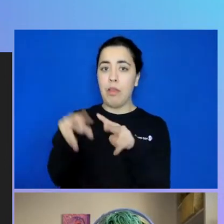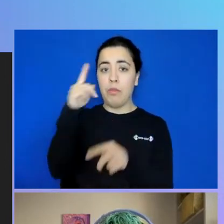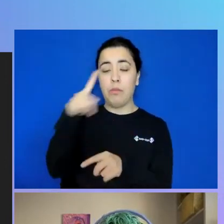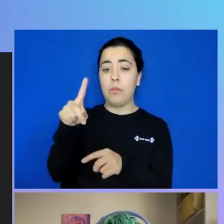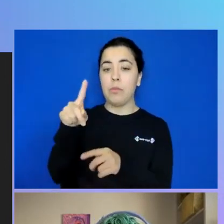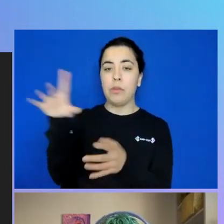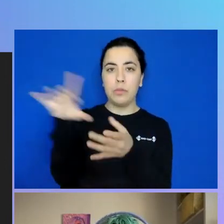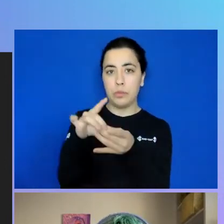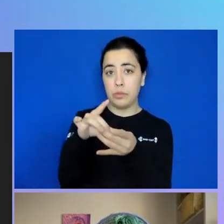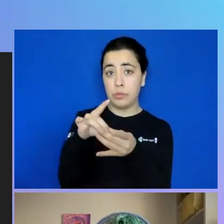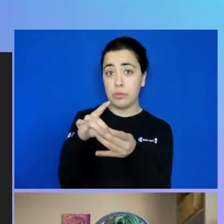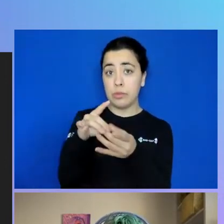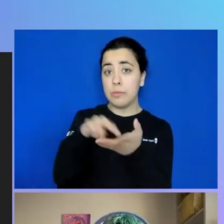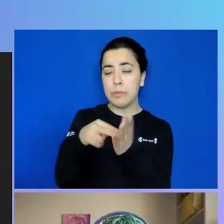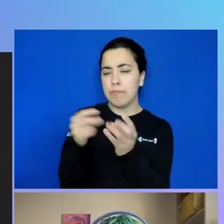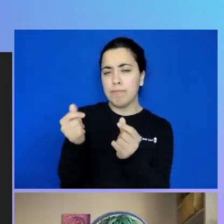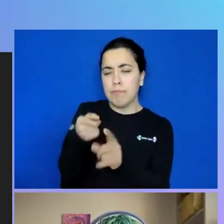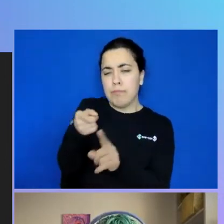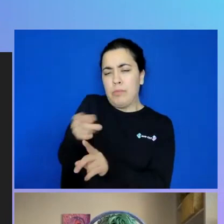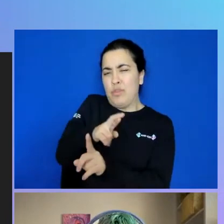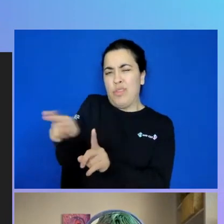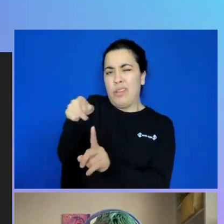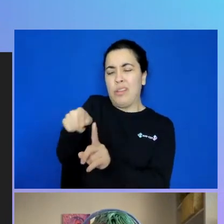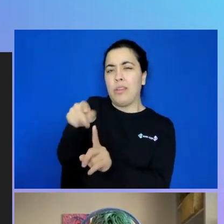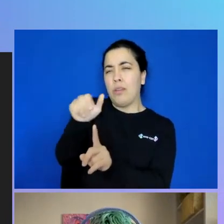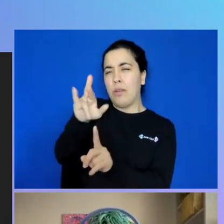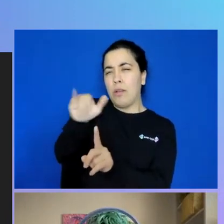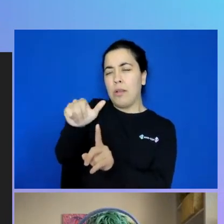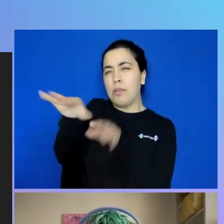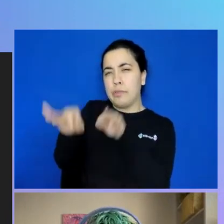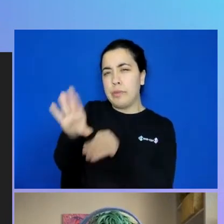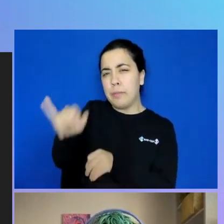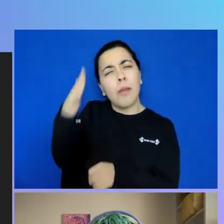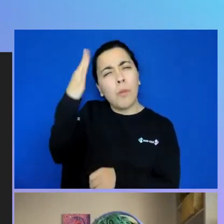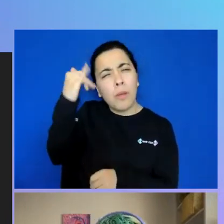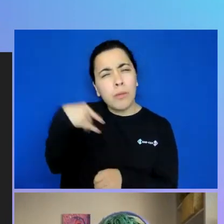property, we will default it to aria described by. And the